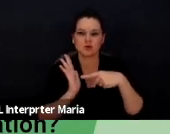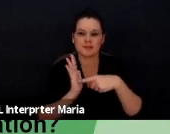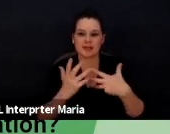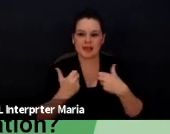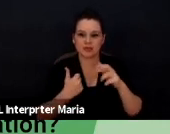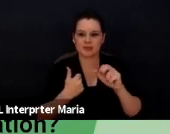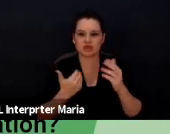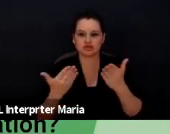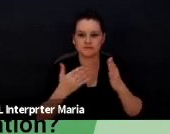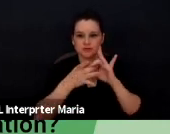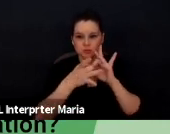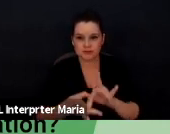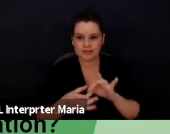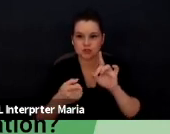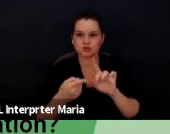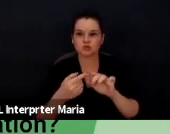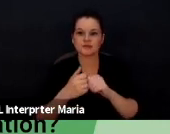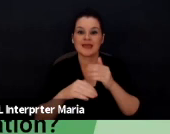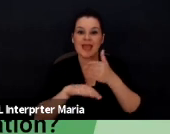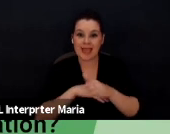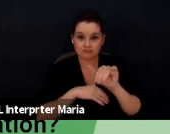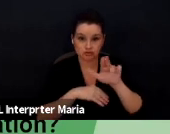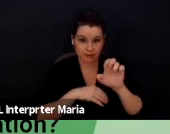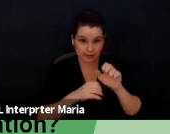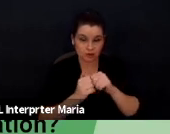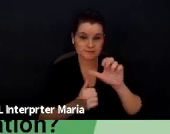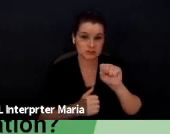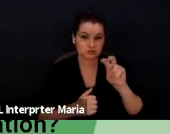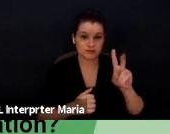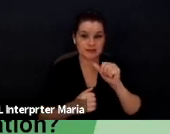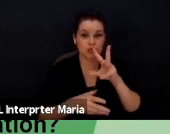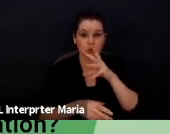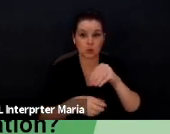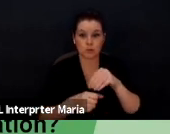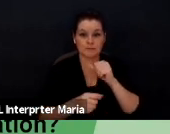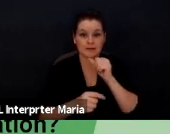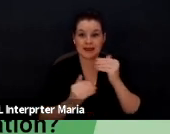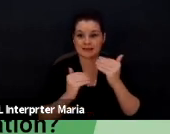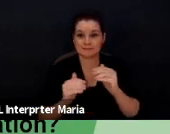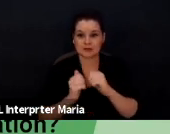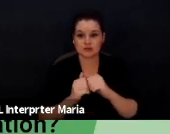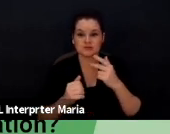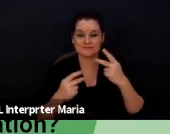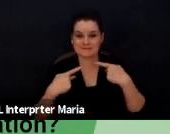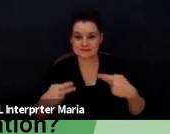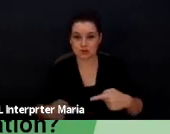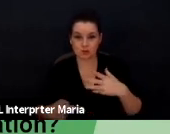services related to the aftercare of sexual violence, including but not limited to physical and mental health service.